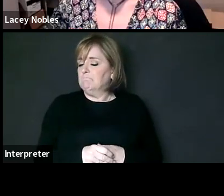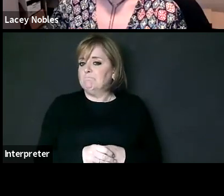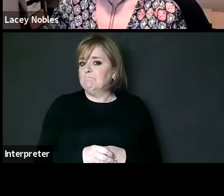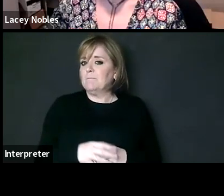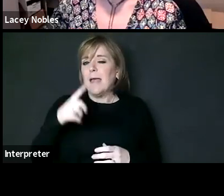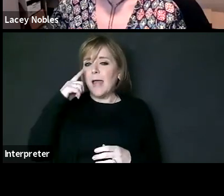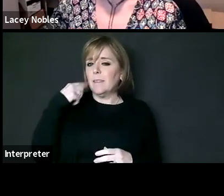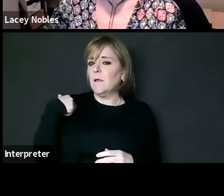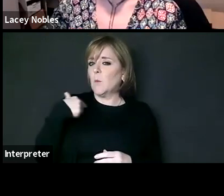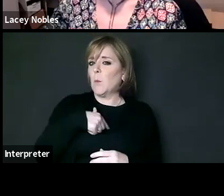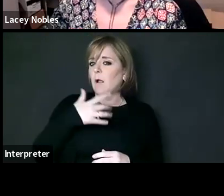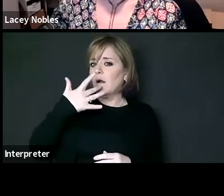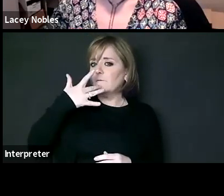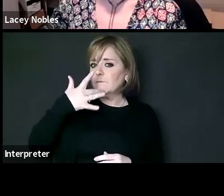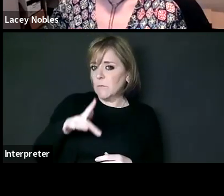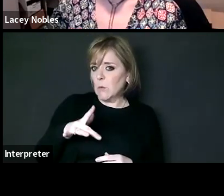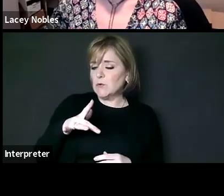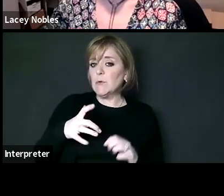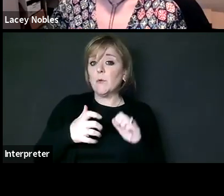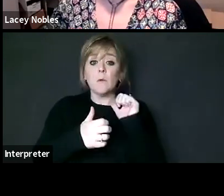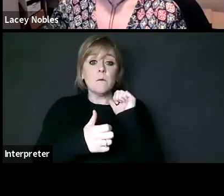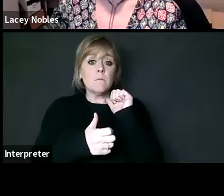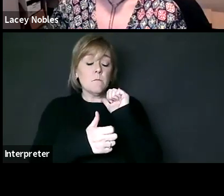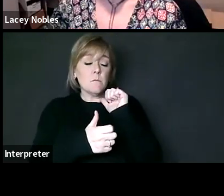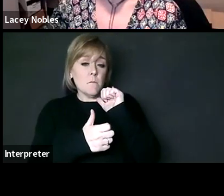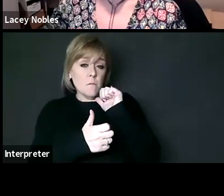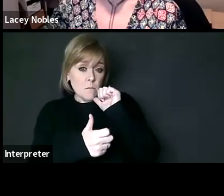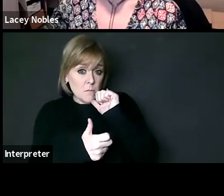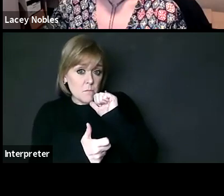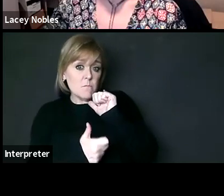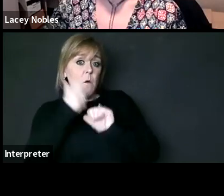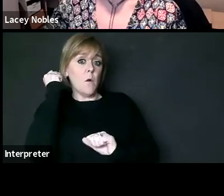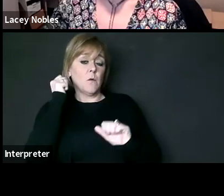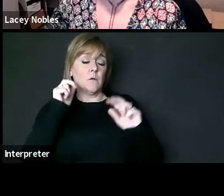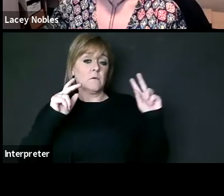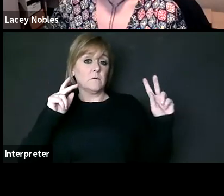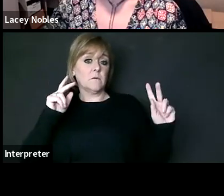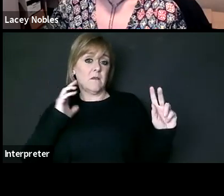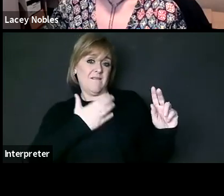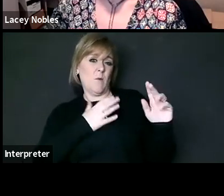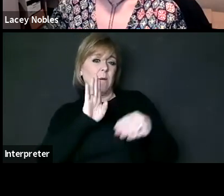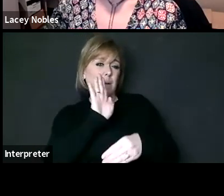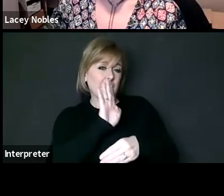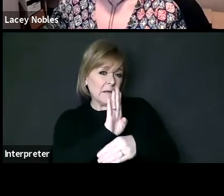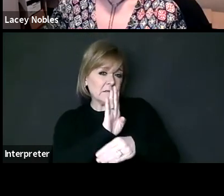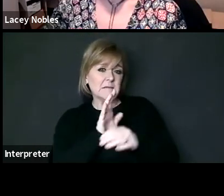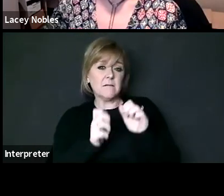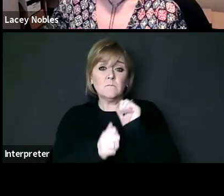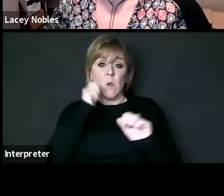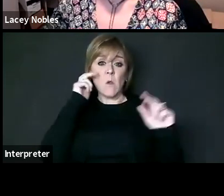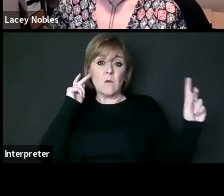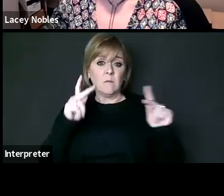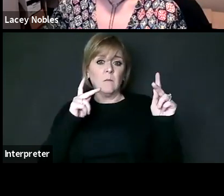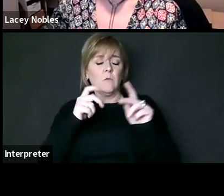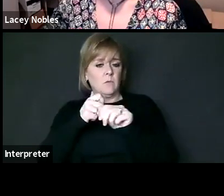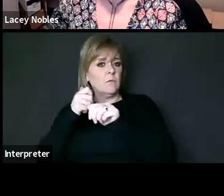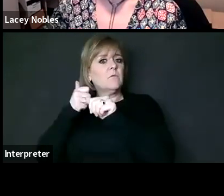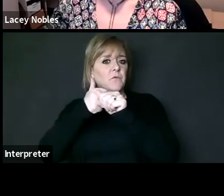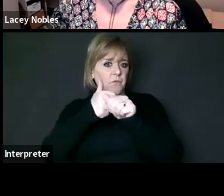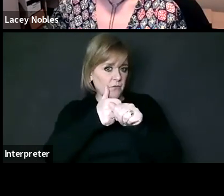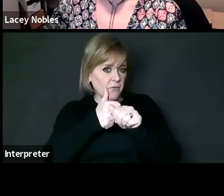very fortunate, Karen. The vast majority of our businesses have gone along